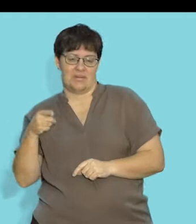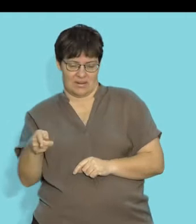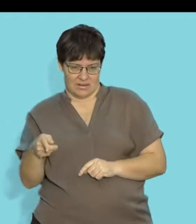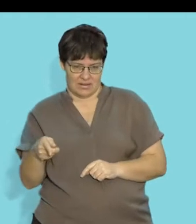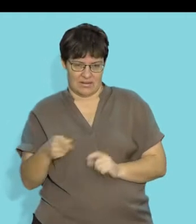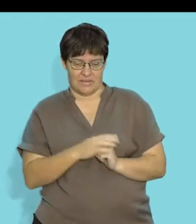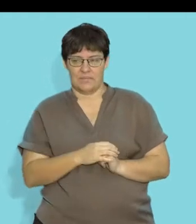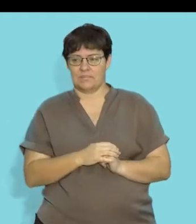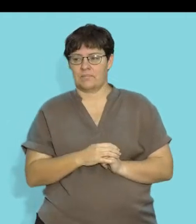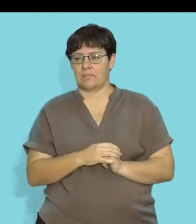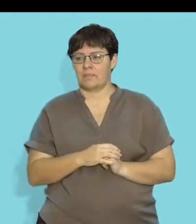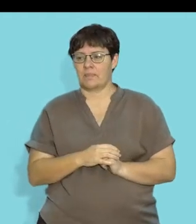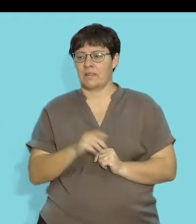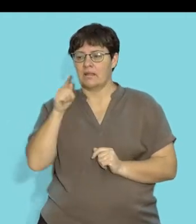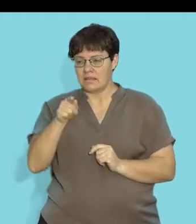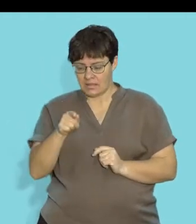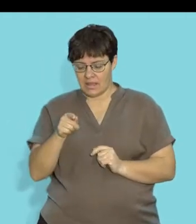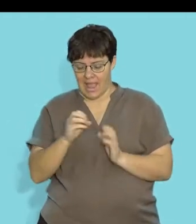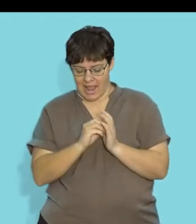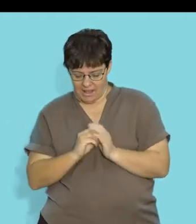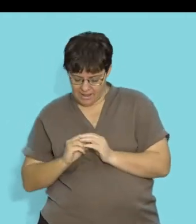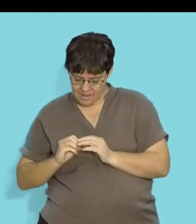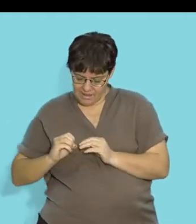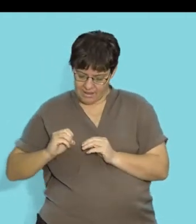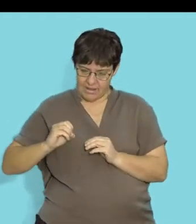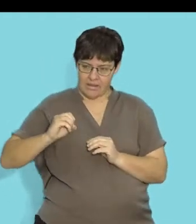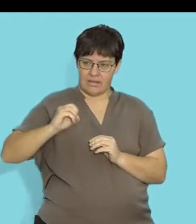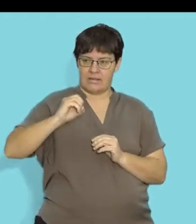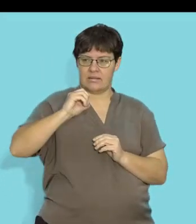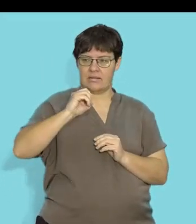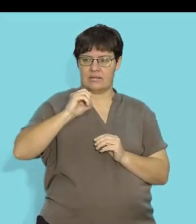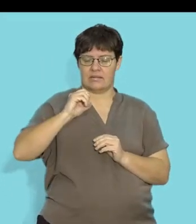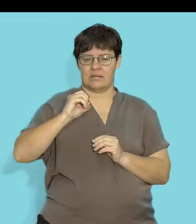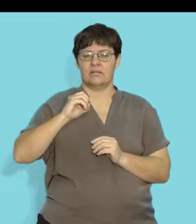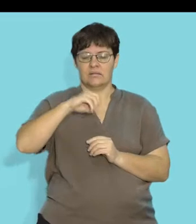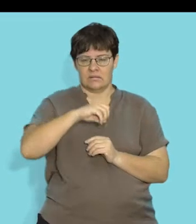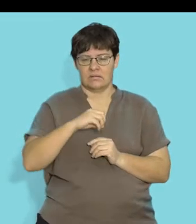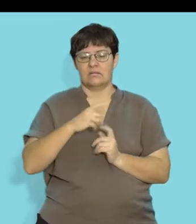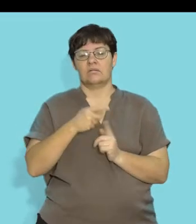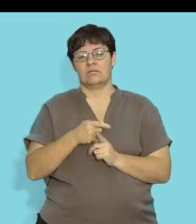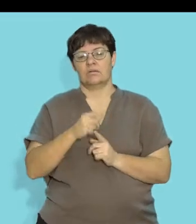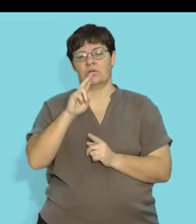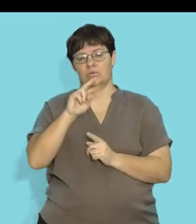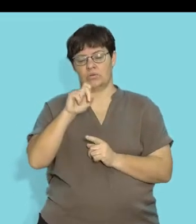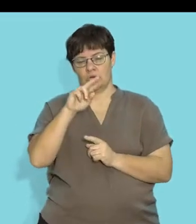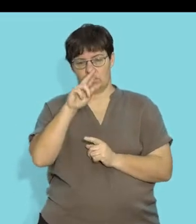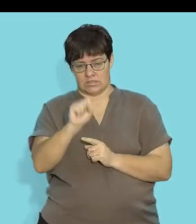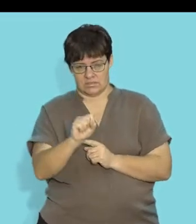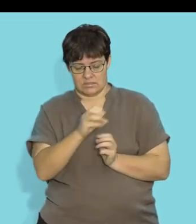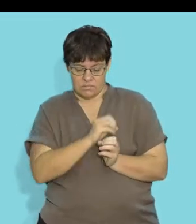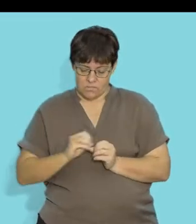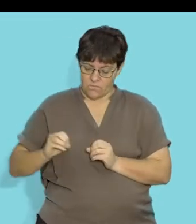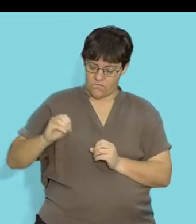called the fallopian tubes, and these carry the eggs to the muscular organ called the uterus, and the